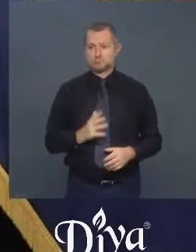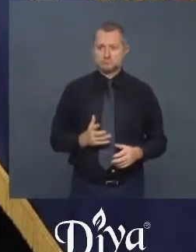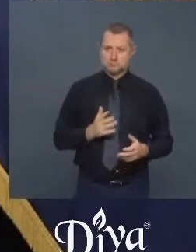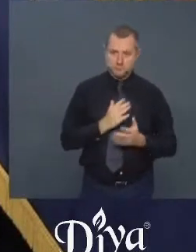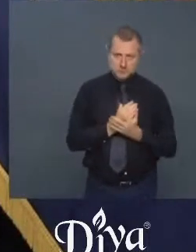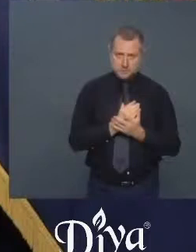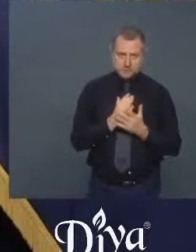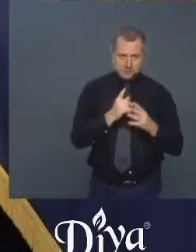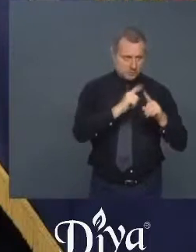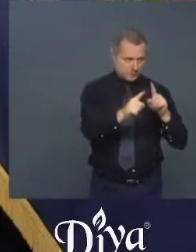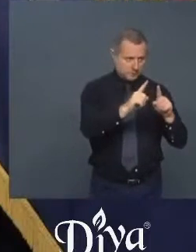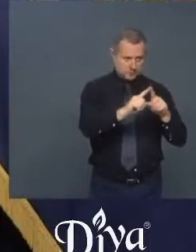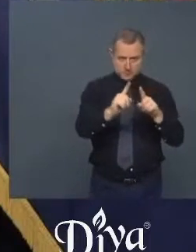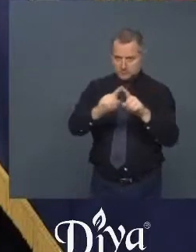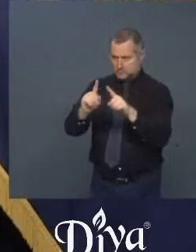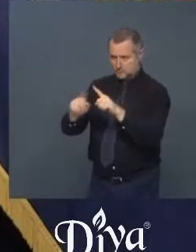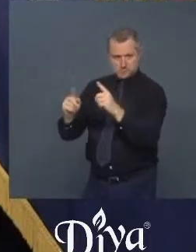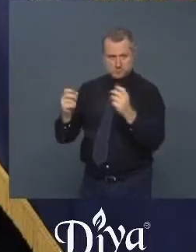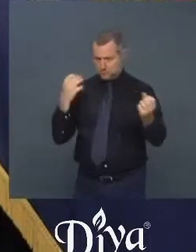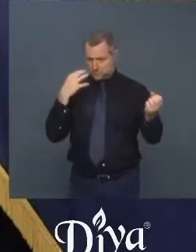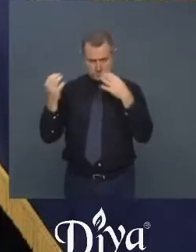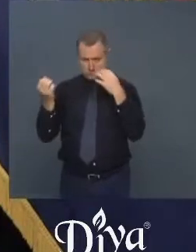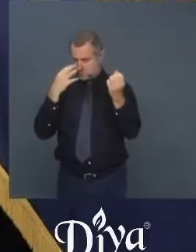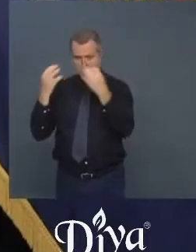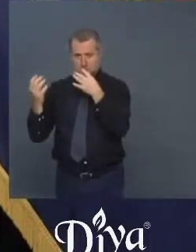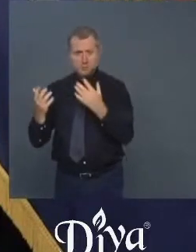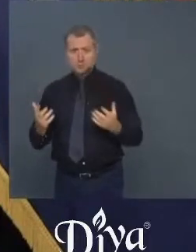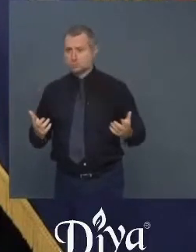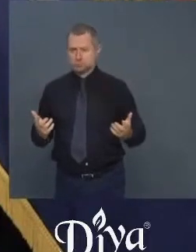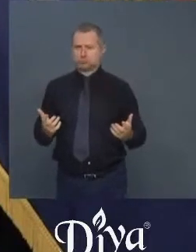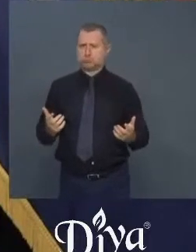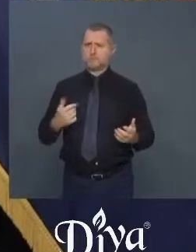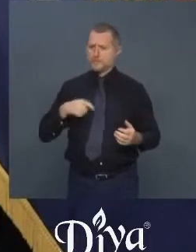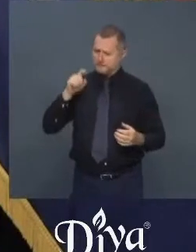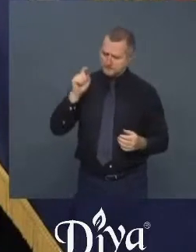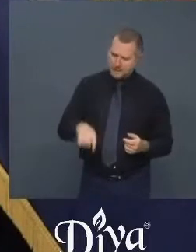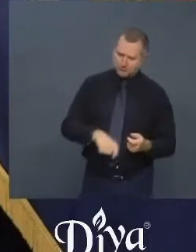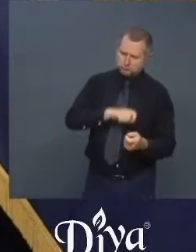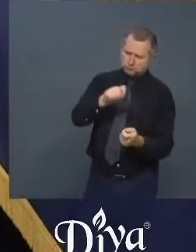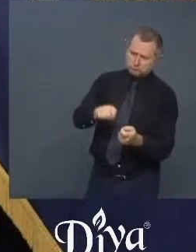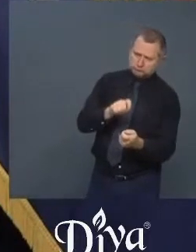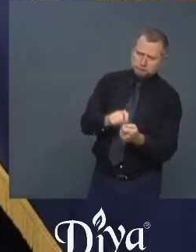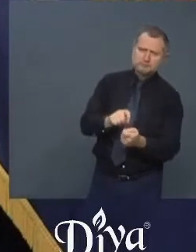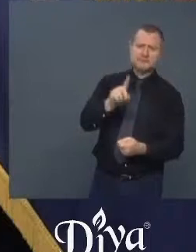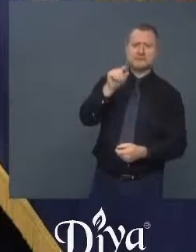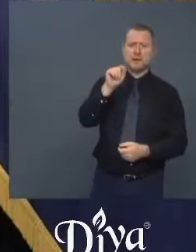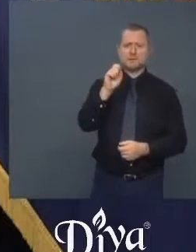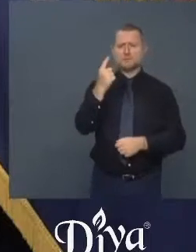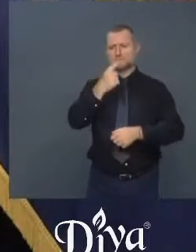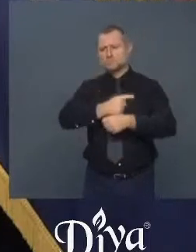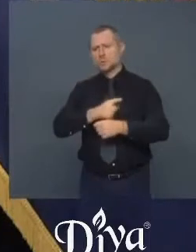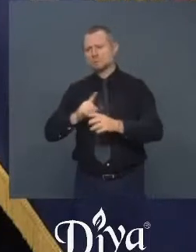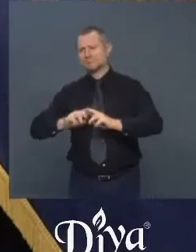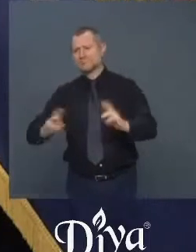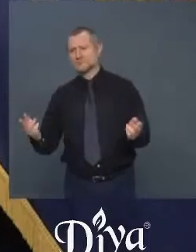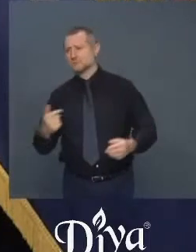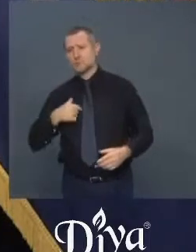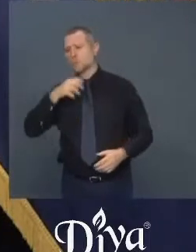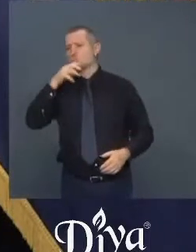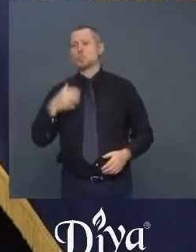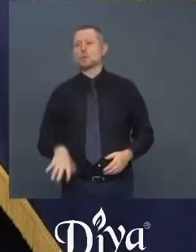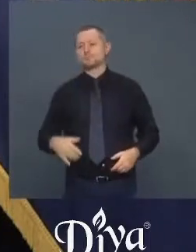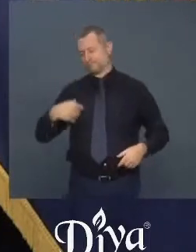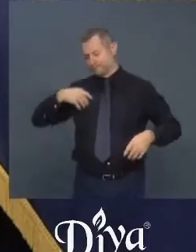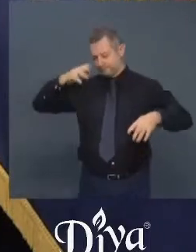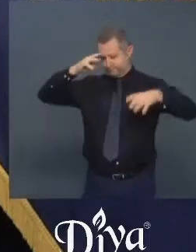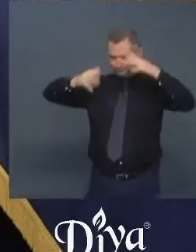you need a finite date that says this is going to happen. I don't want to spend a lot of time coming up with a distribution plan if we have nothing